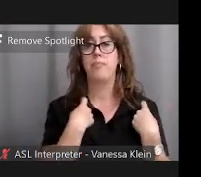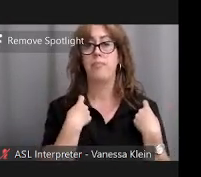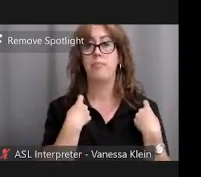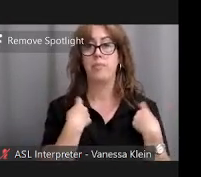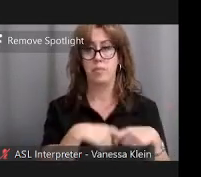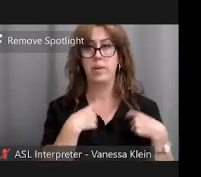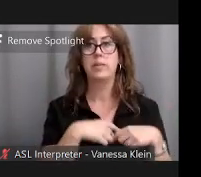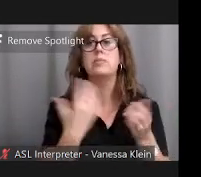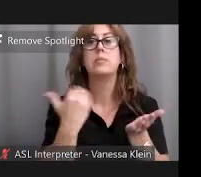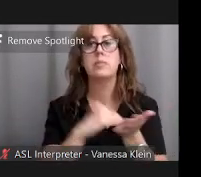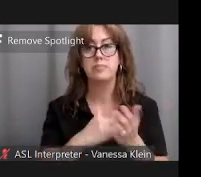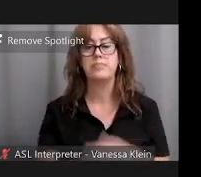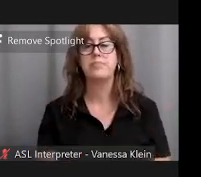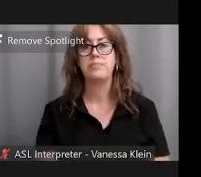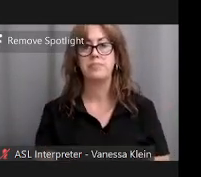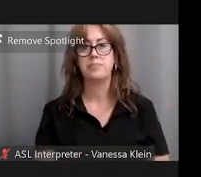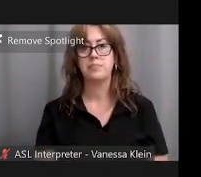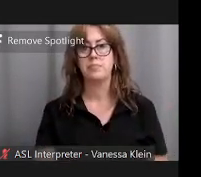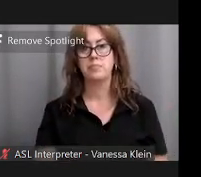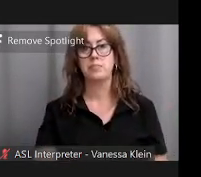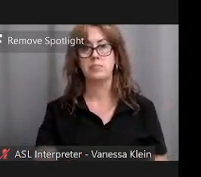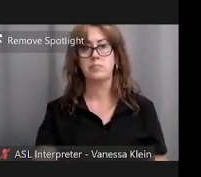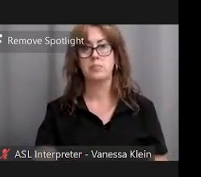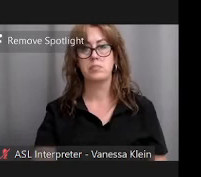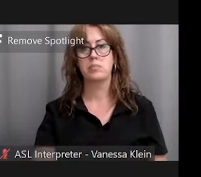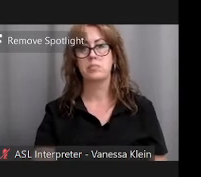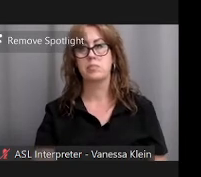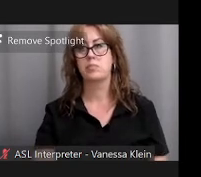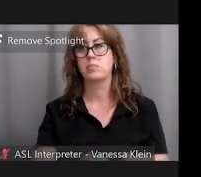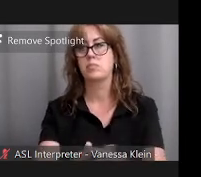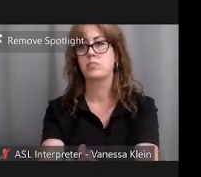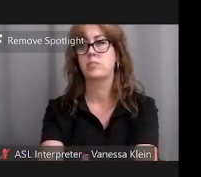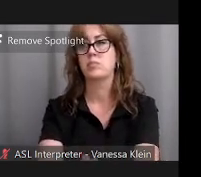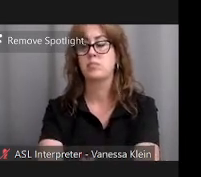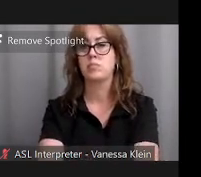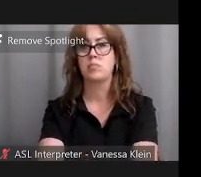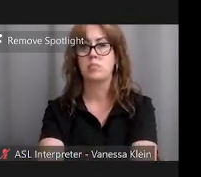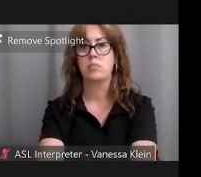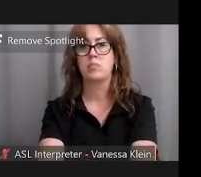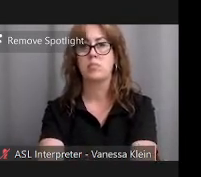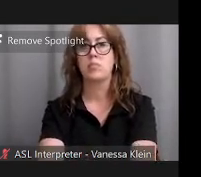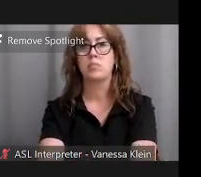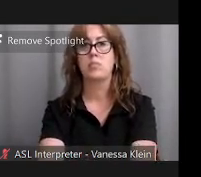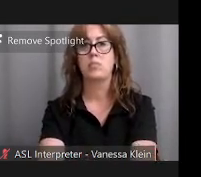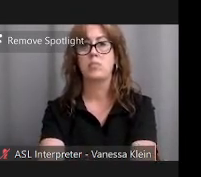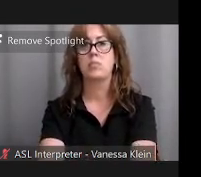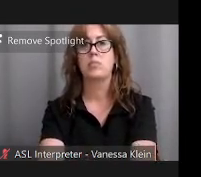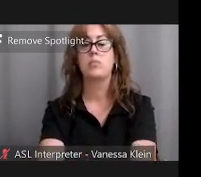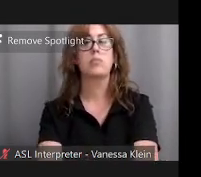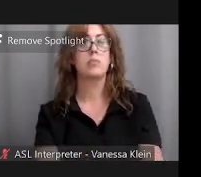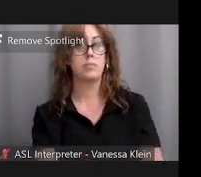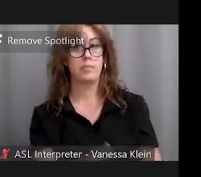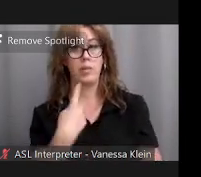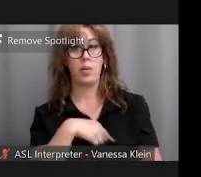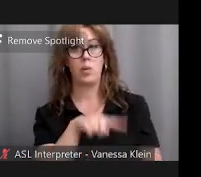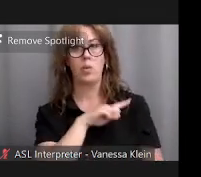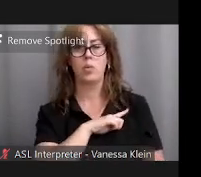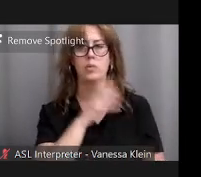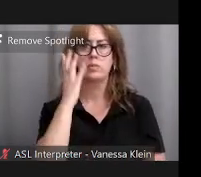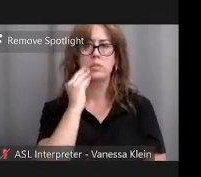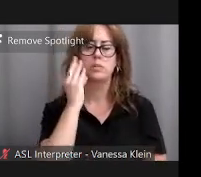en estos movimientos, en esta nueva constitución que queríamos construir. We have been through two very difficult